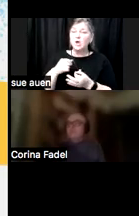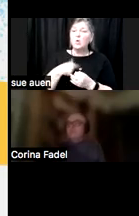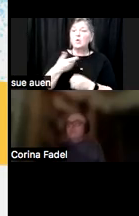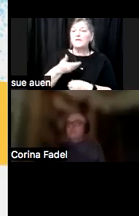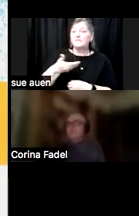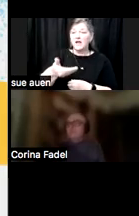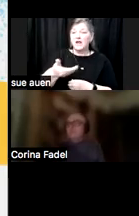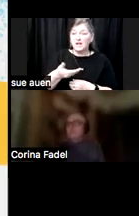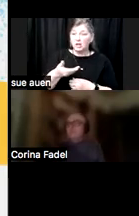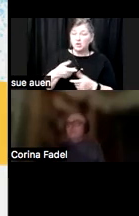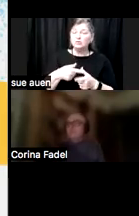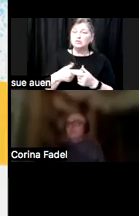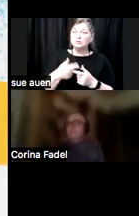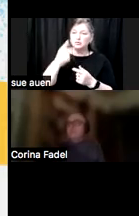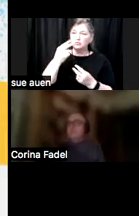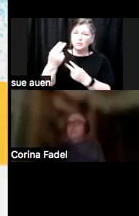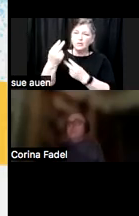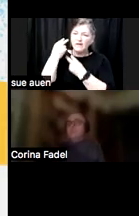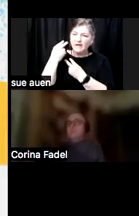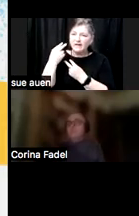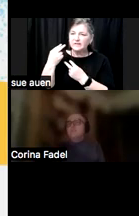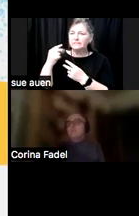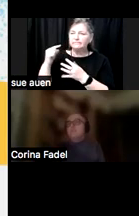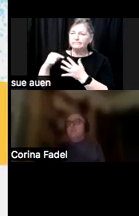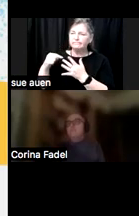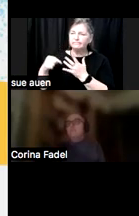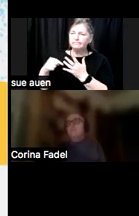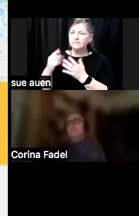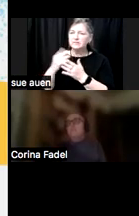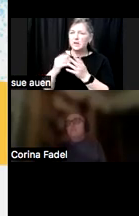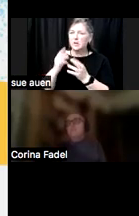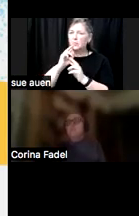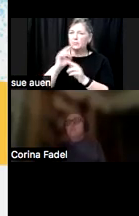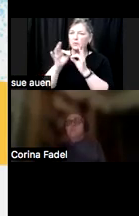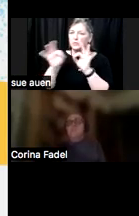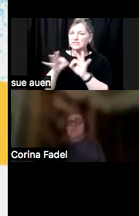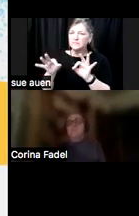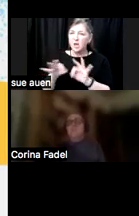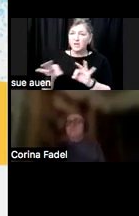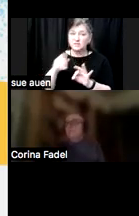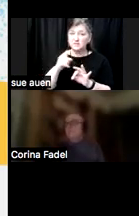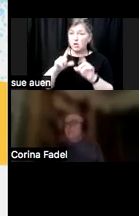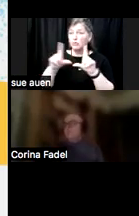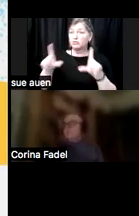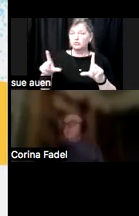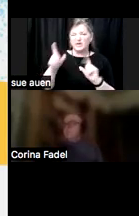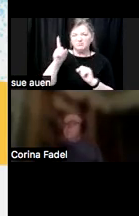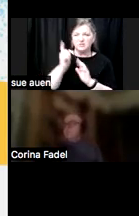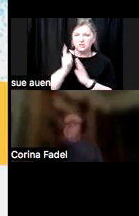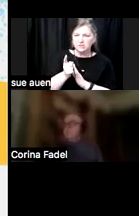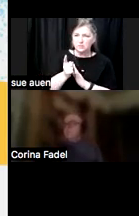to reflect on a few different responses that will be up on the screen in just a moment.